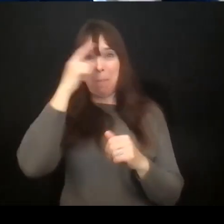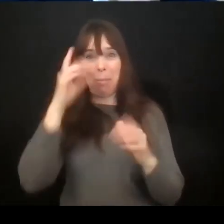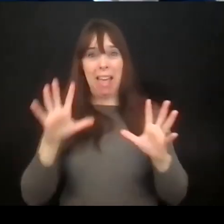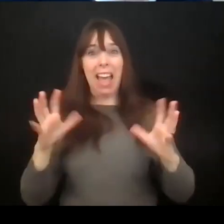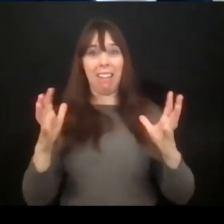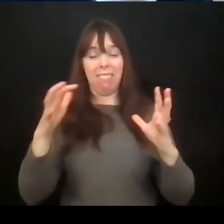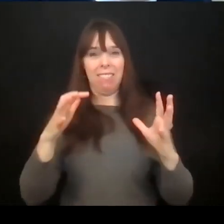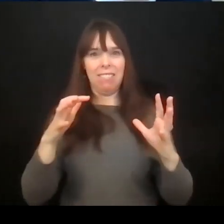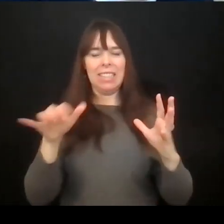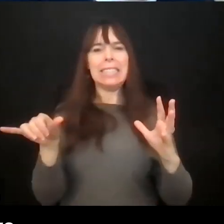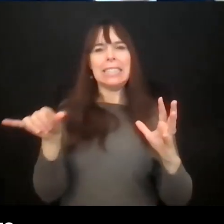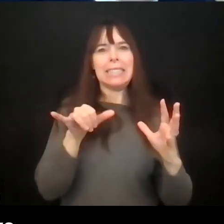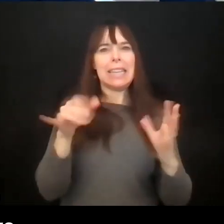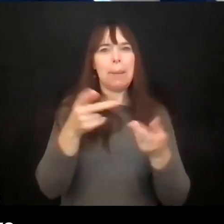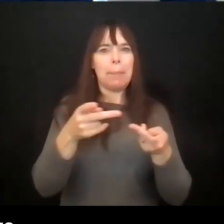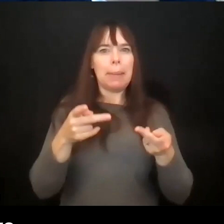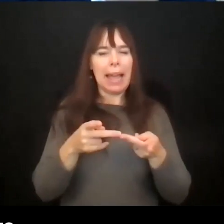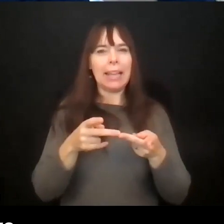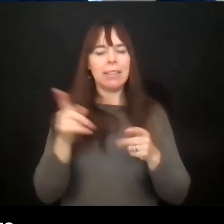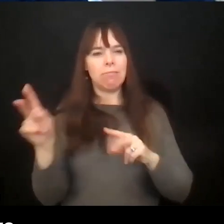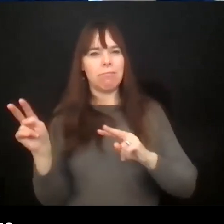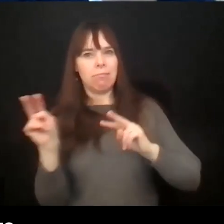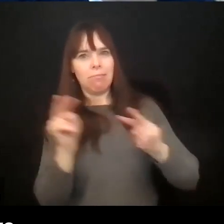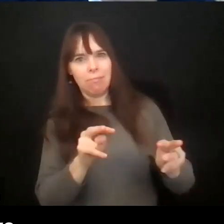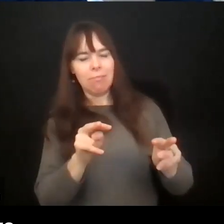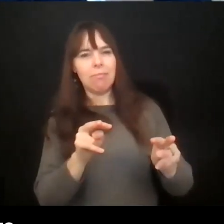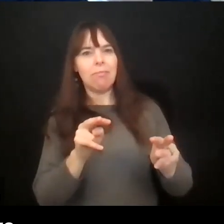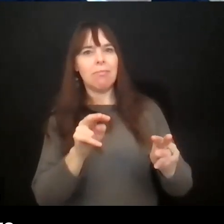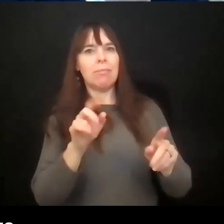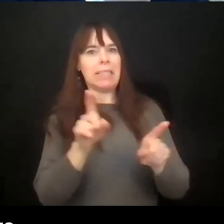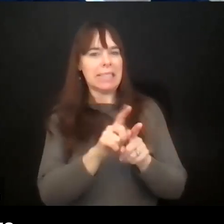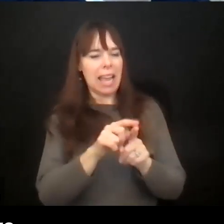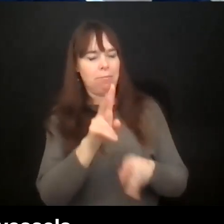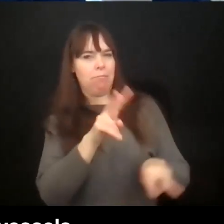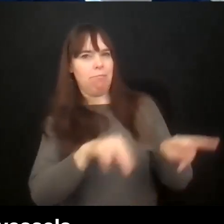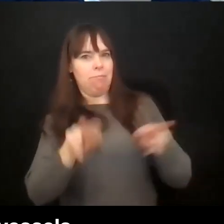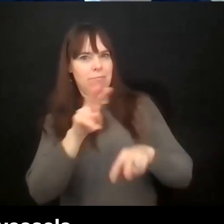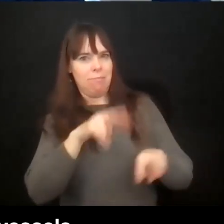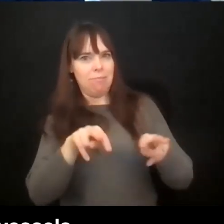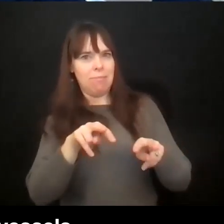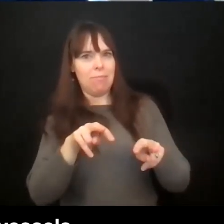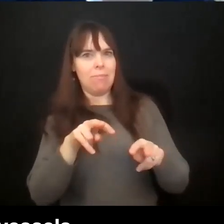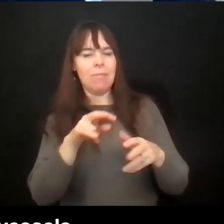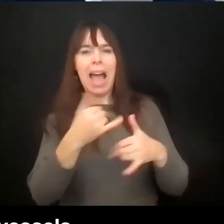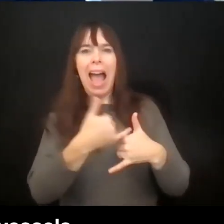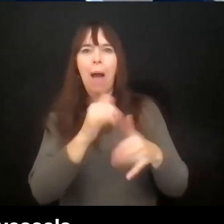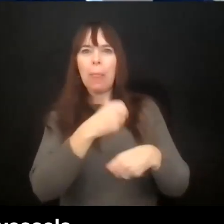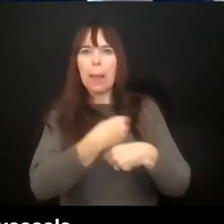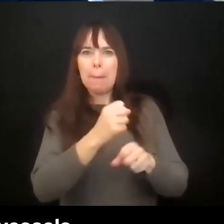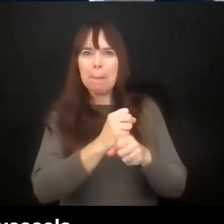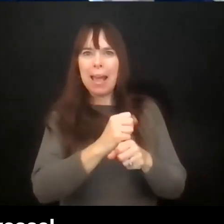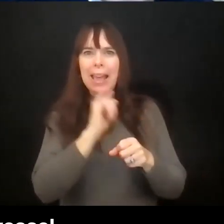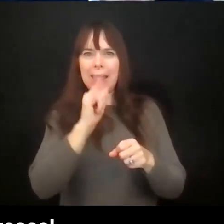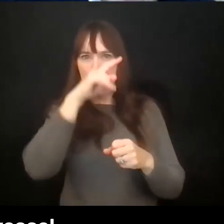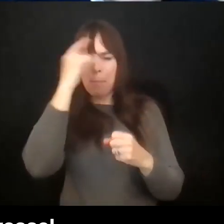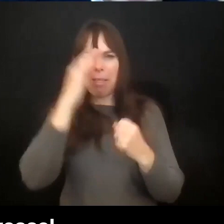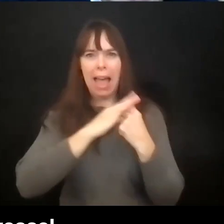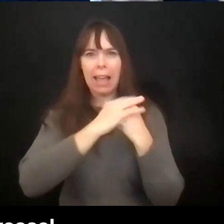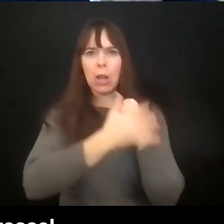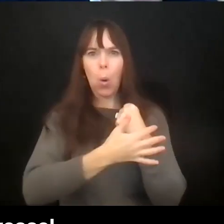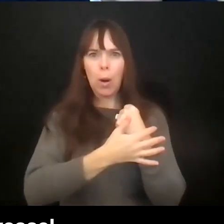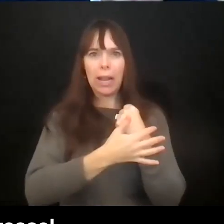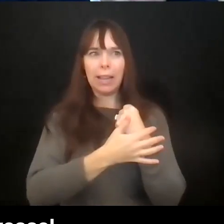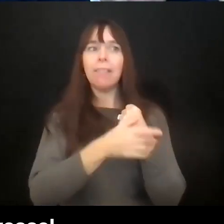figure? So she traveled to that place to observe the making of blackware vessels, and this is